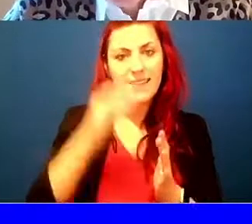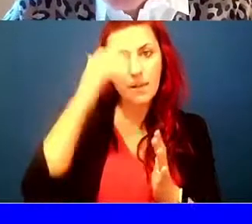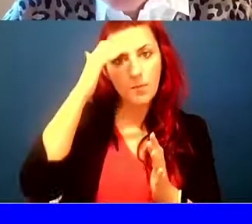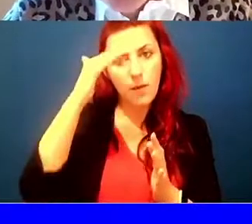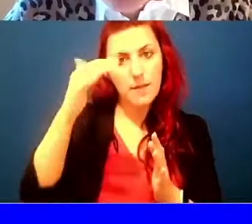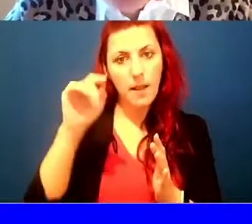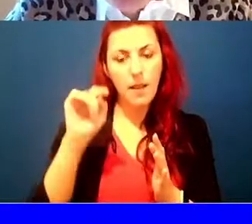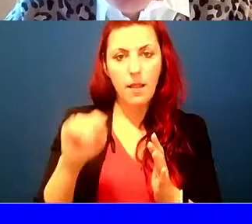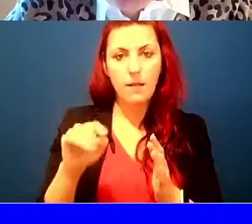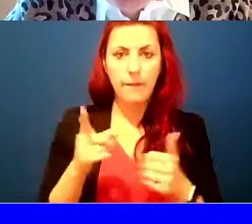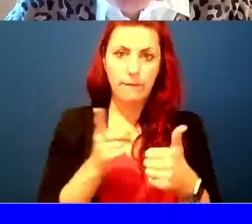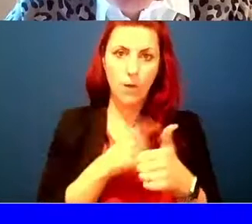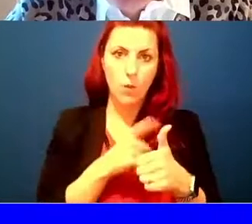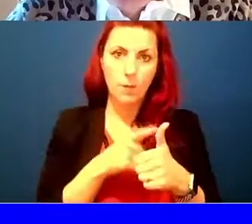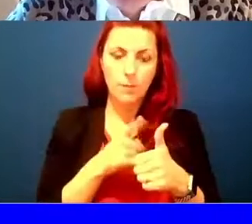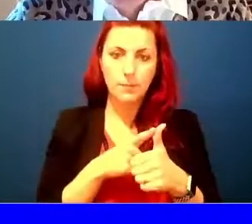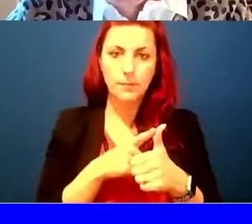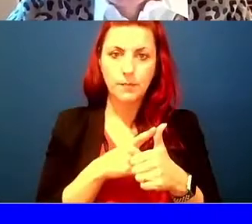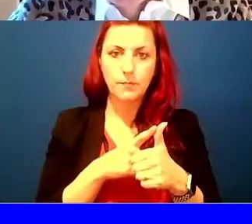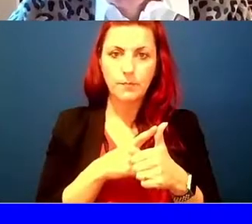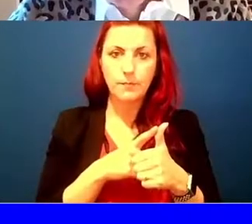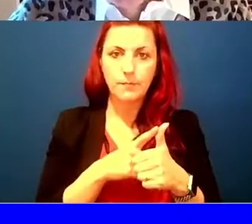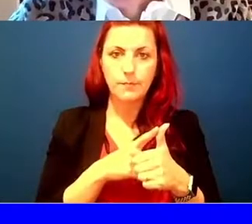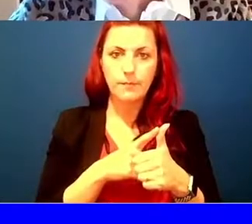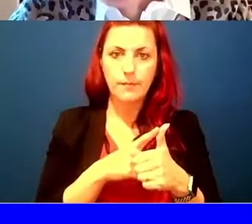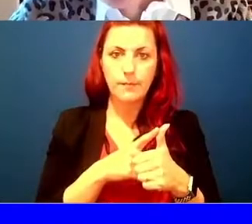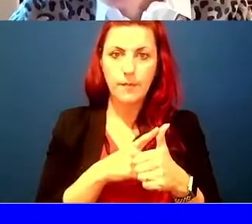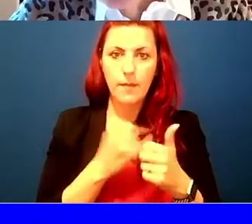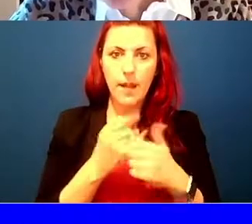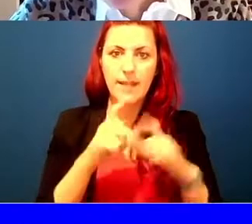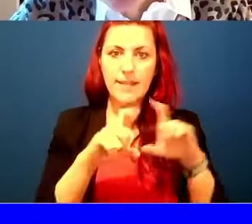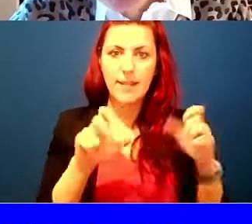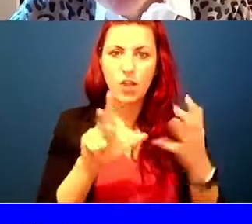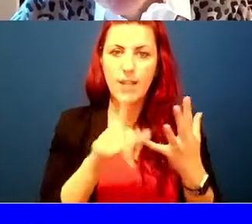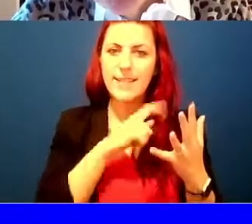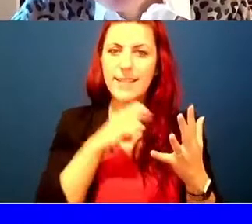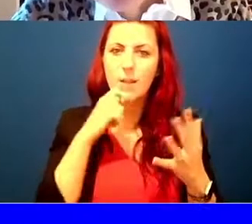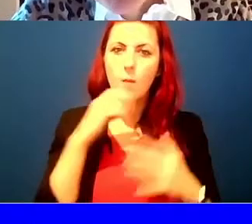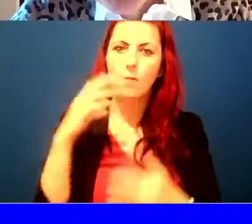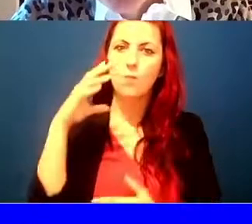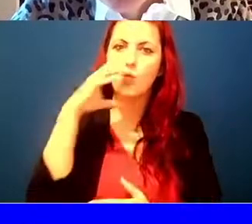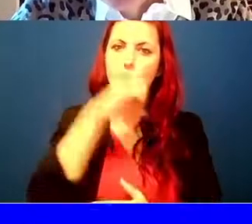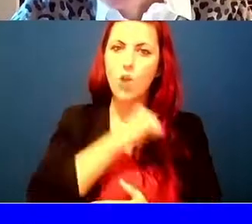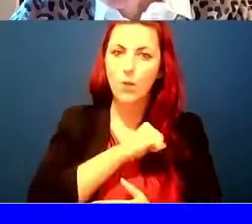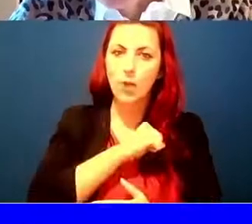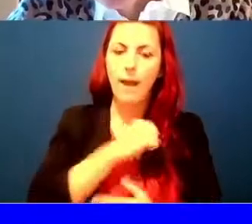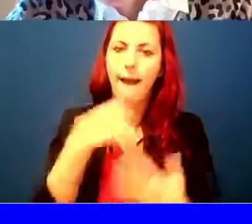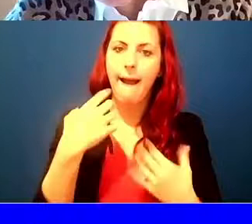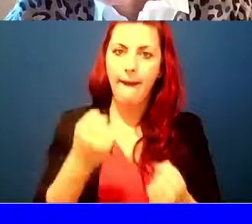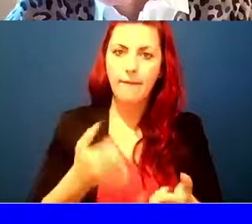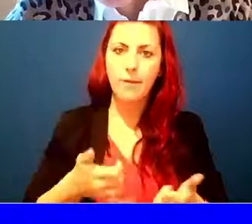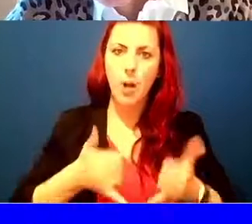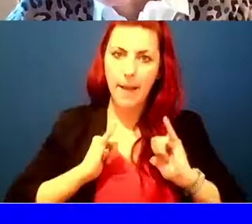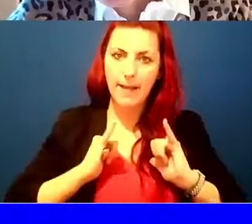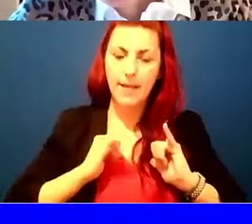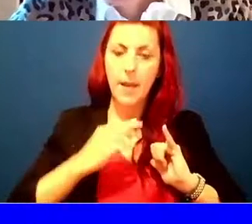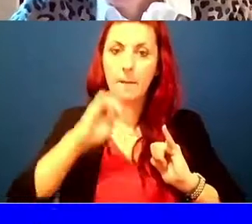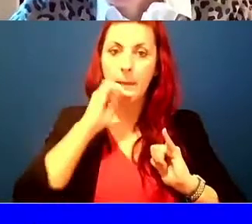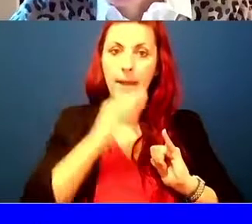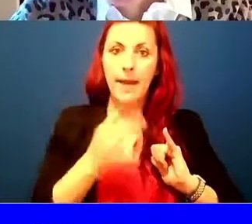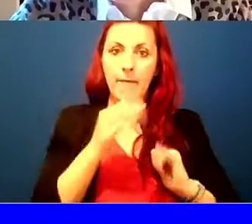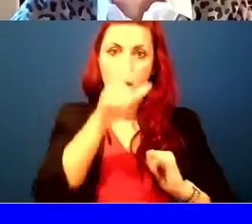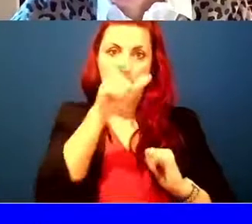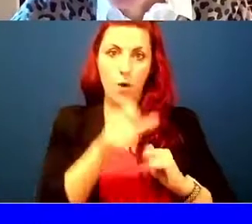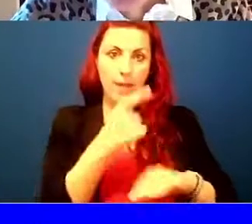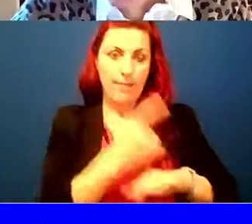The first guiding principle that we see in the Act in Section 8 is this presumption of capacity. So whatever somebody's presentation